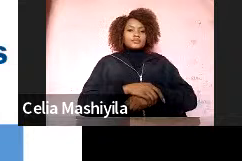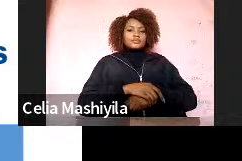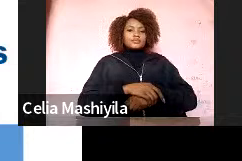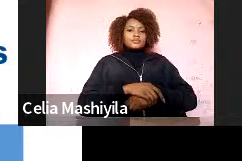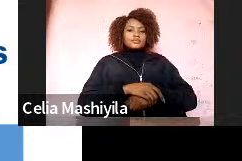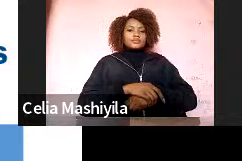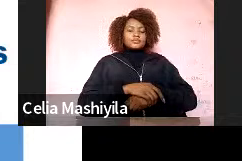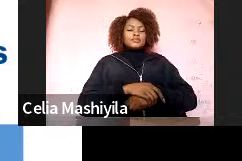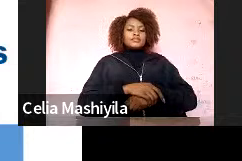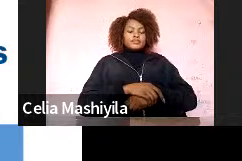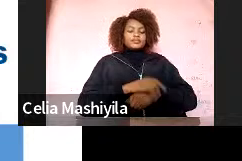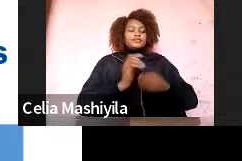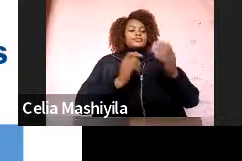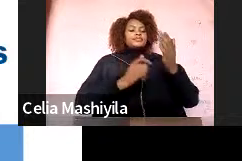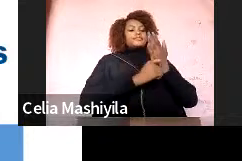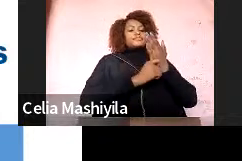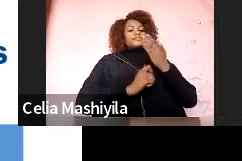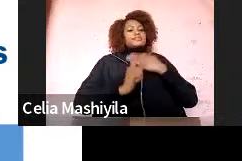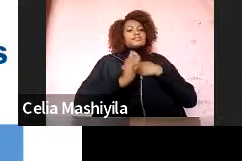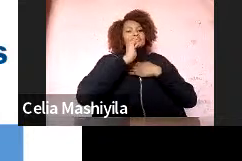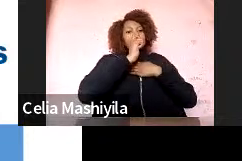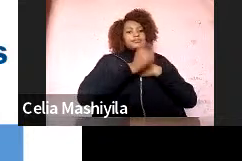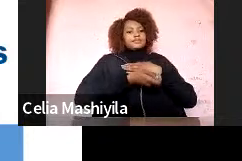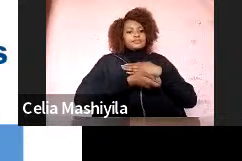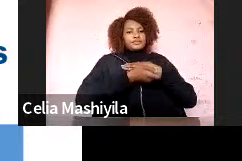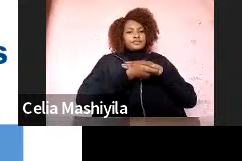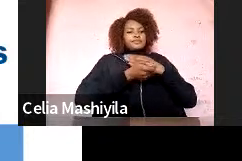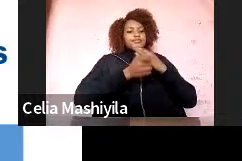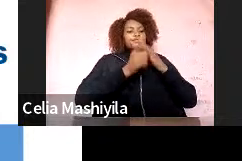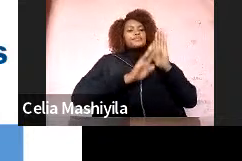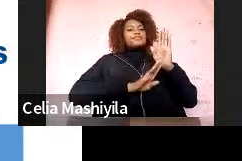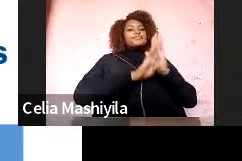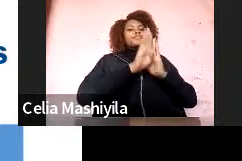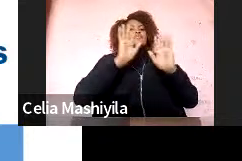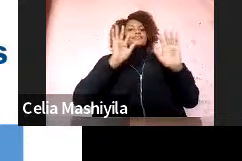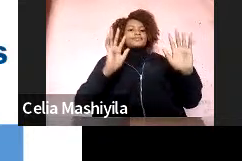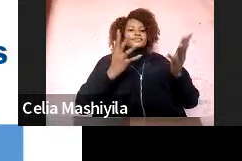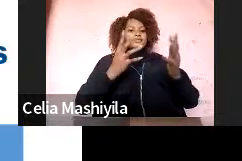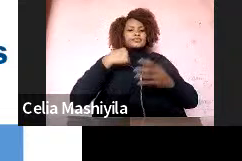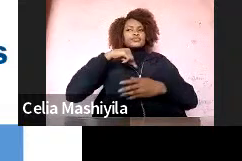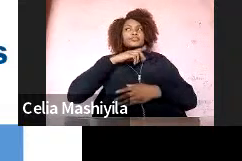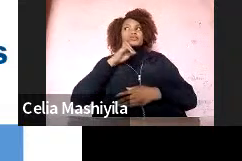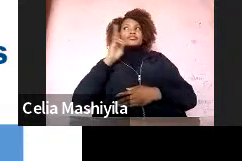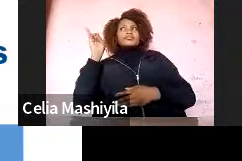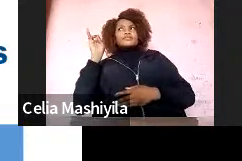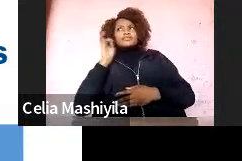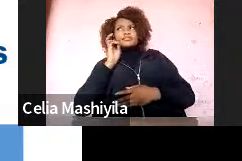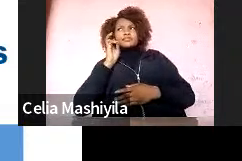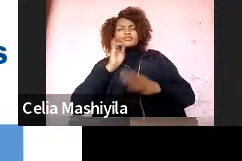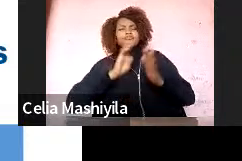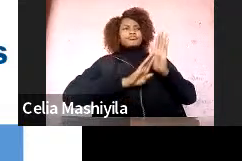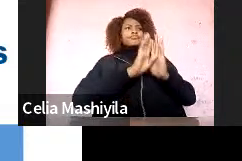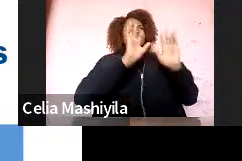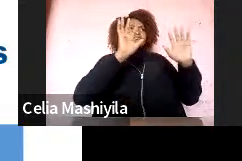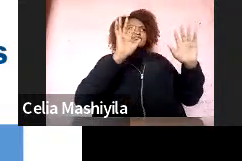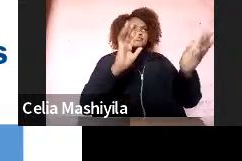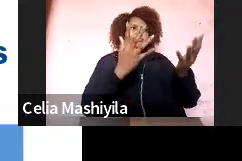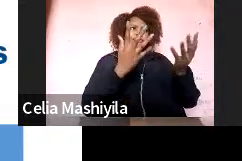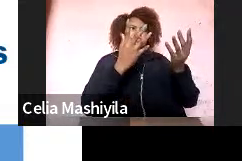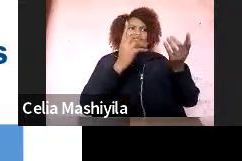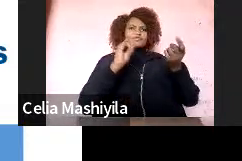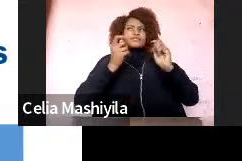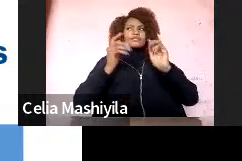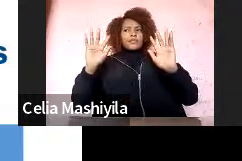taxpayer to improve the tax administration. Whatever voice we get, it helps us to improve the process, the procedure, and also the